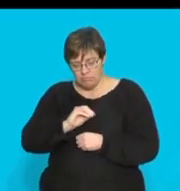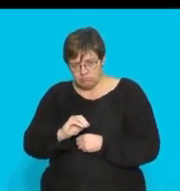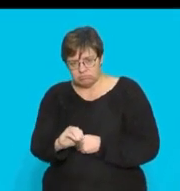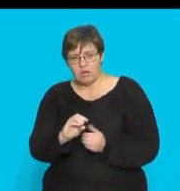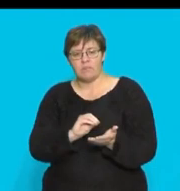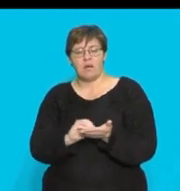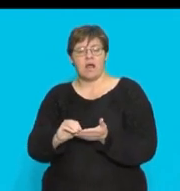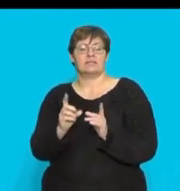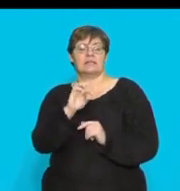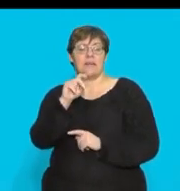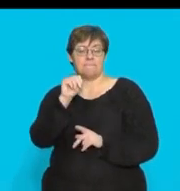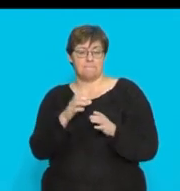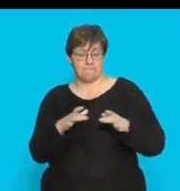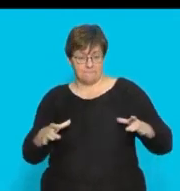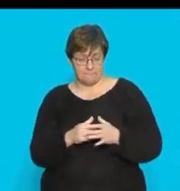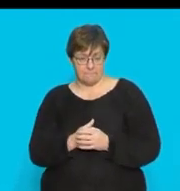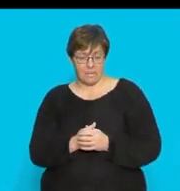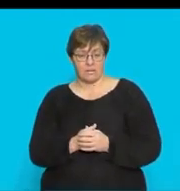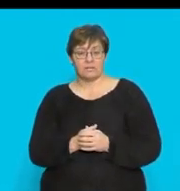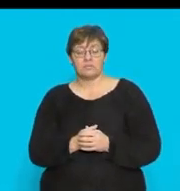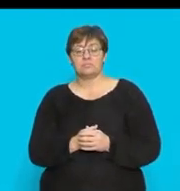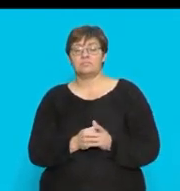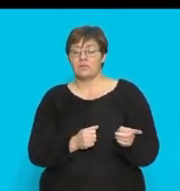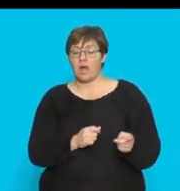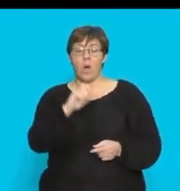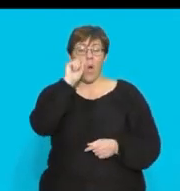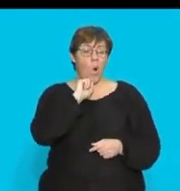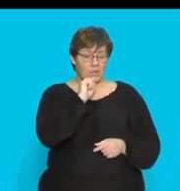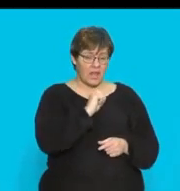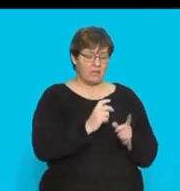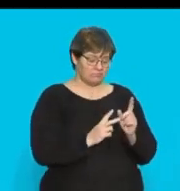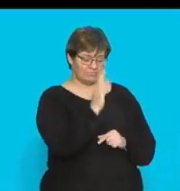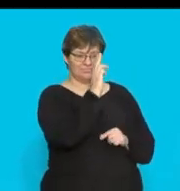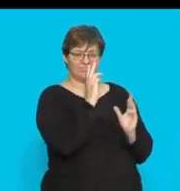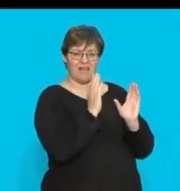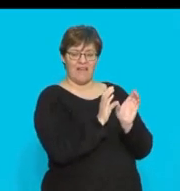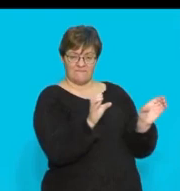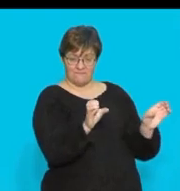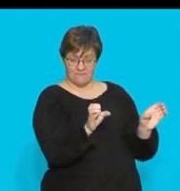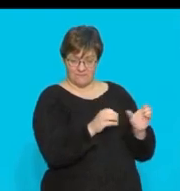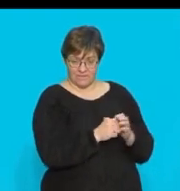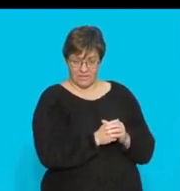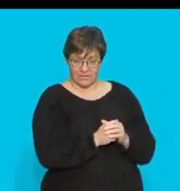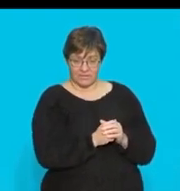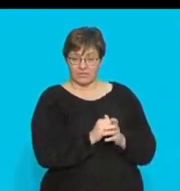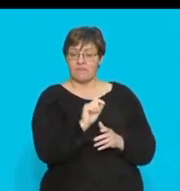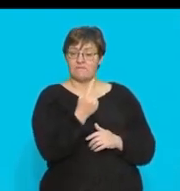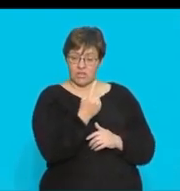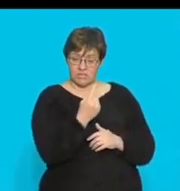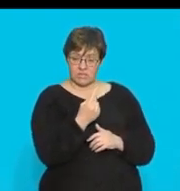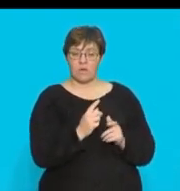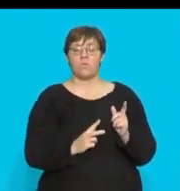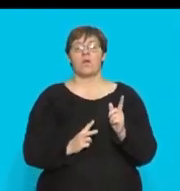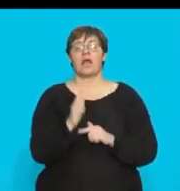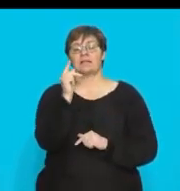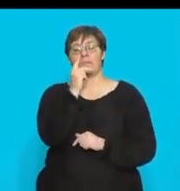planted them into dams. The older bulbs were cut in half. All right, so what did we do? We